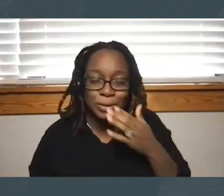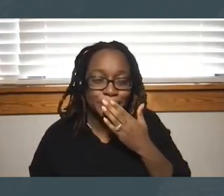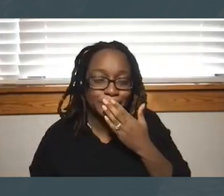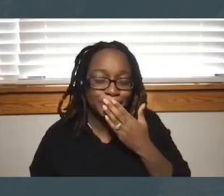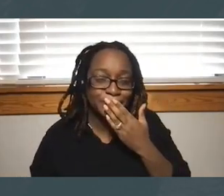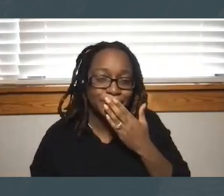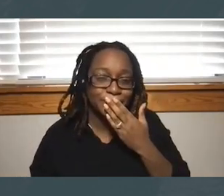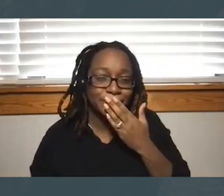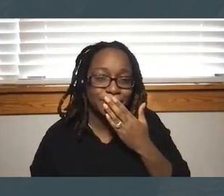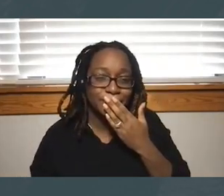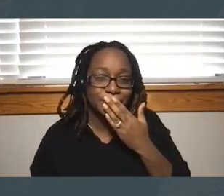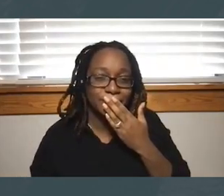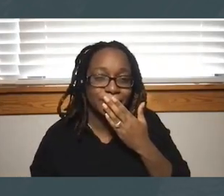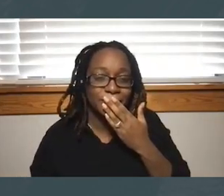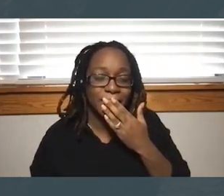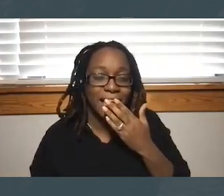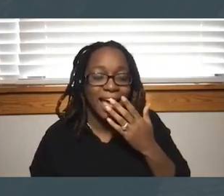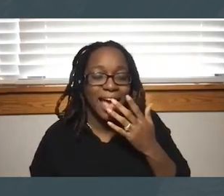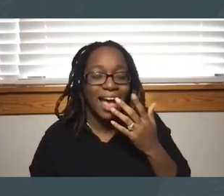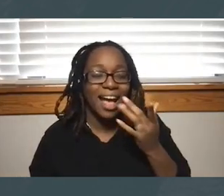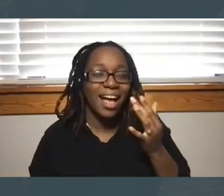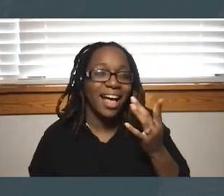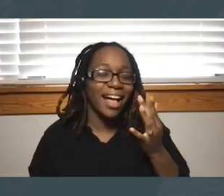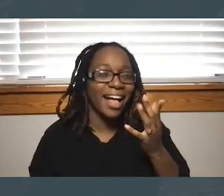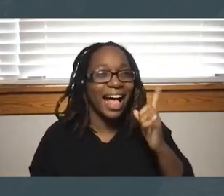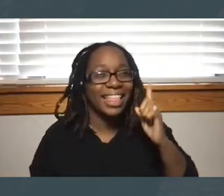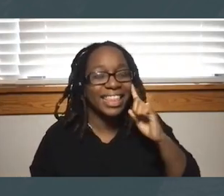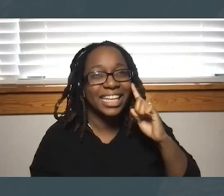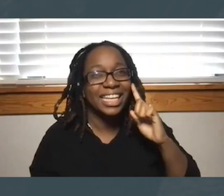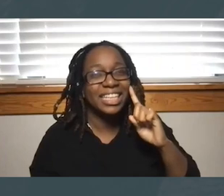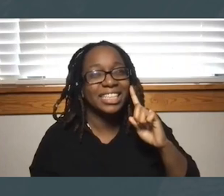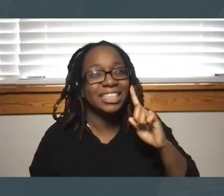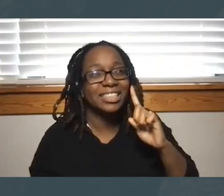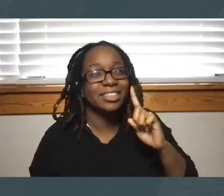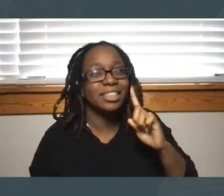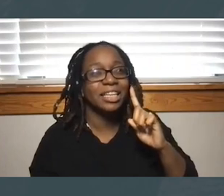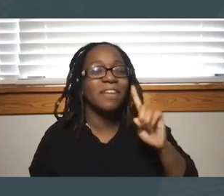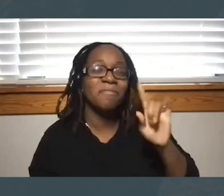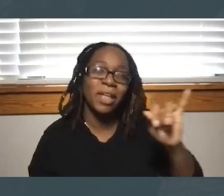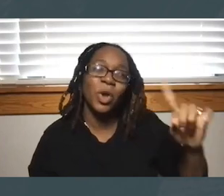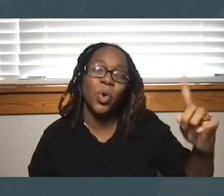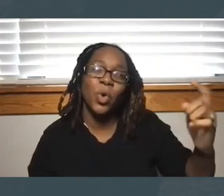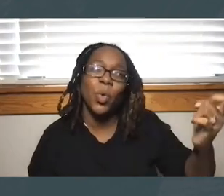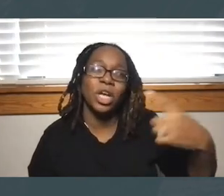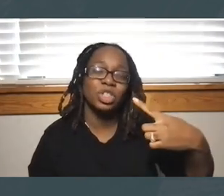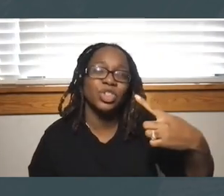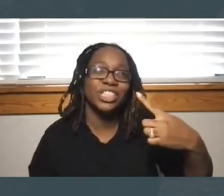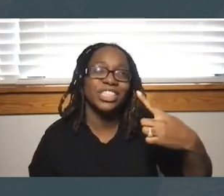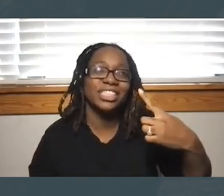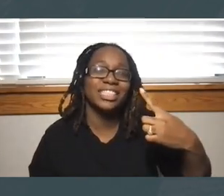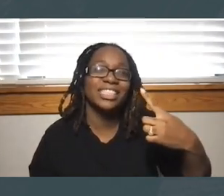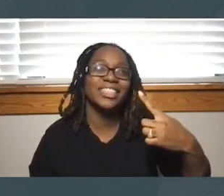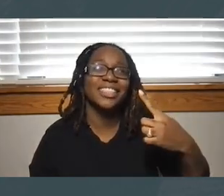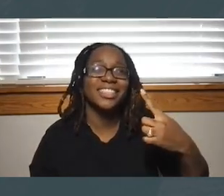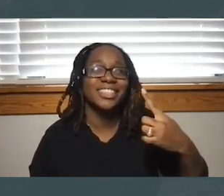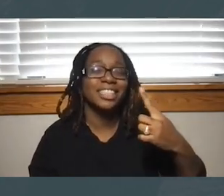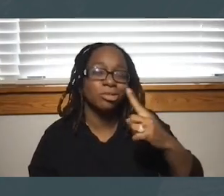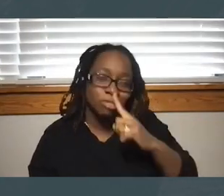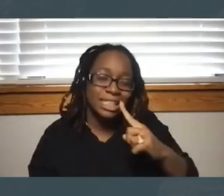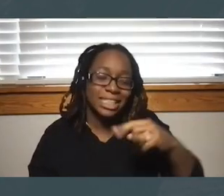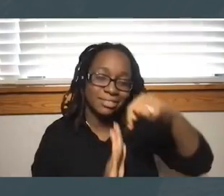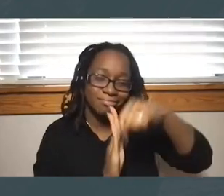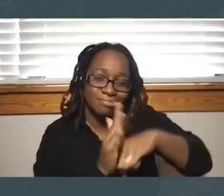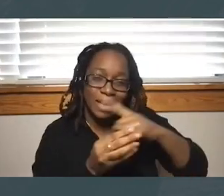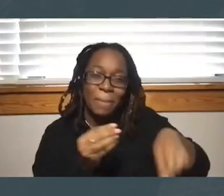you know, there's a question that's implicitly attached to that title. And it's about both,